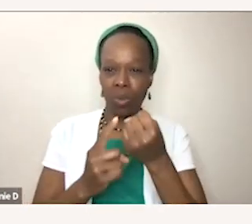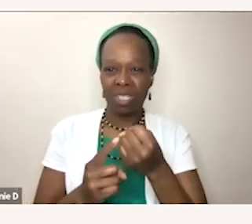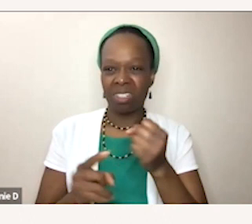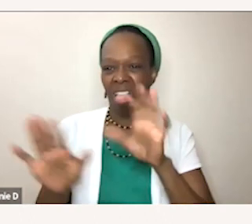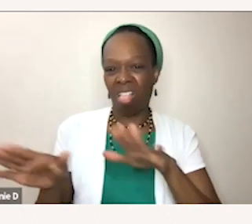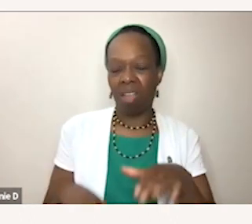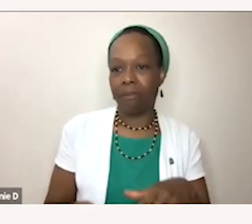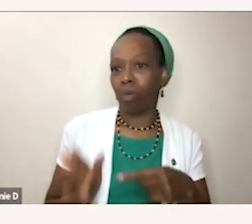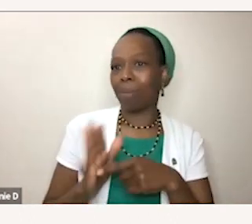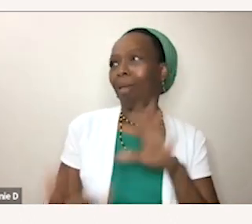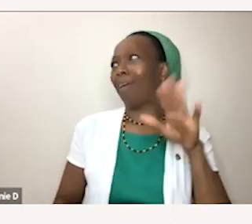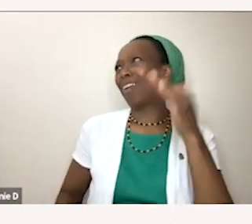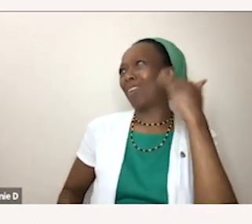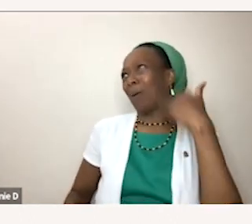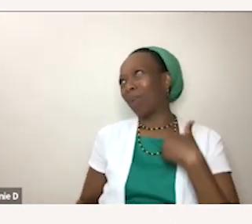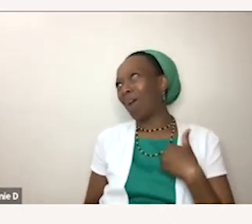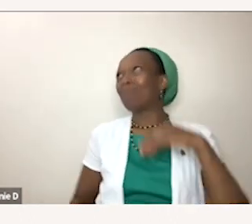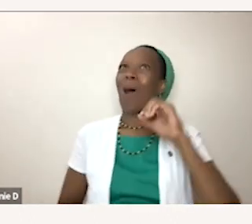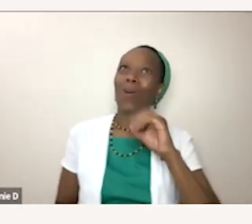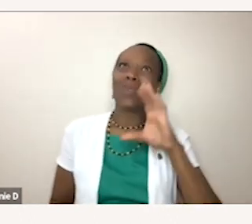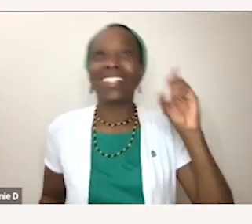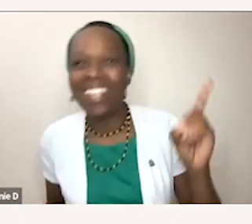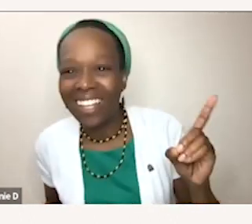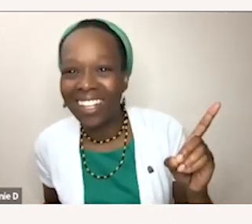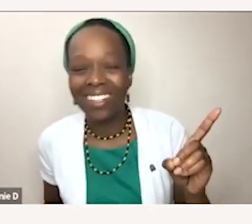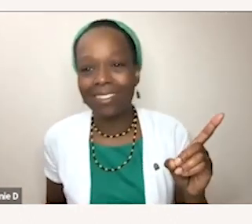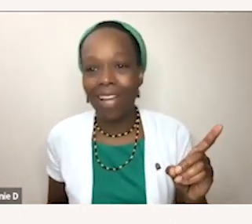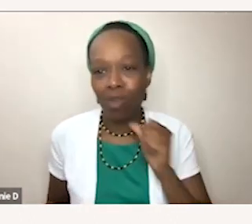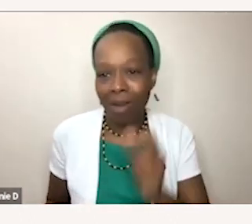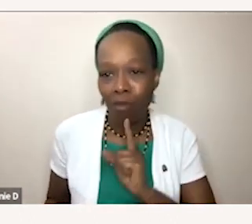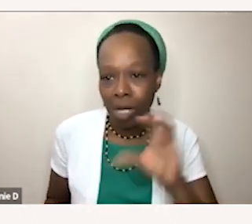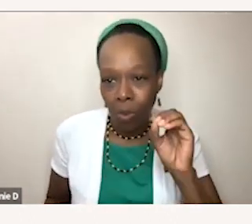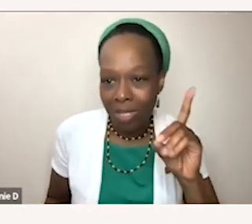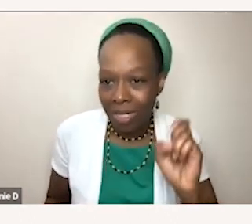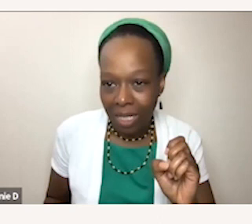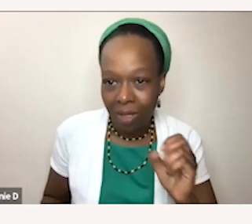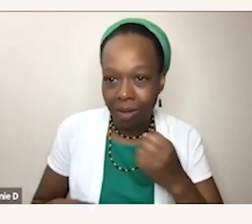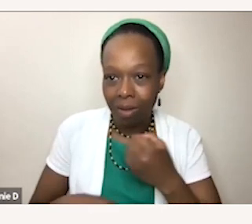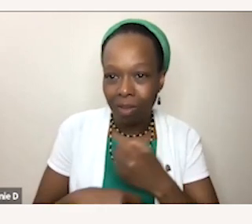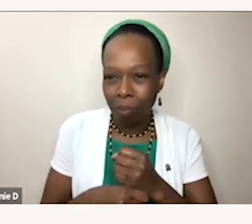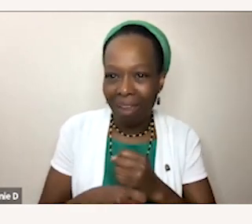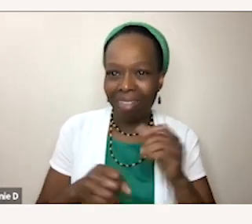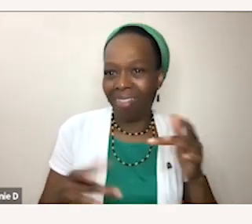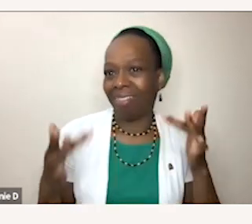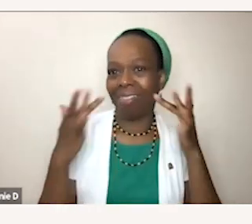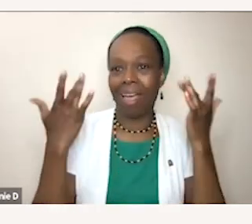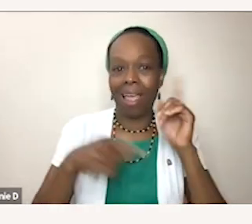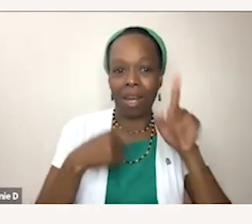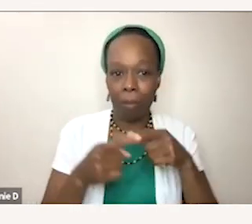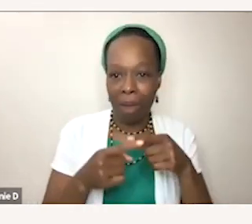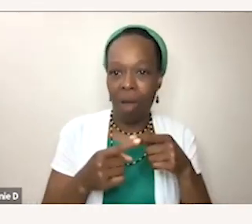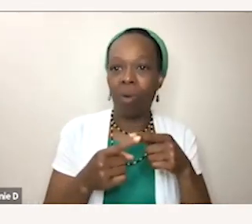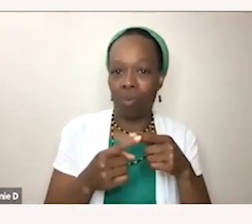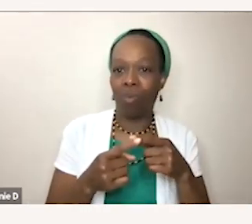I'm OCD or something along those lines. And they're so casual. They're a part